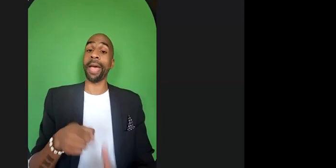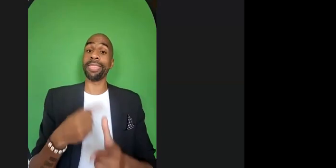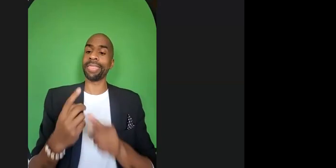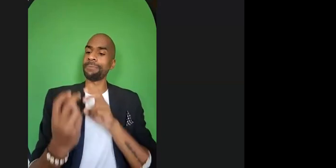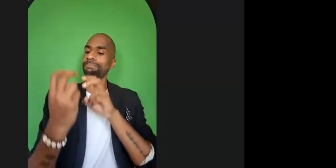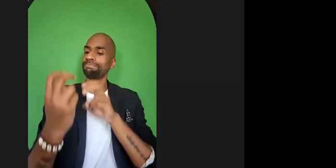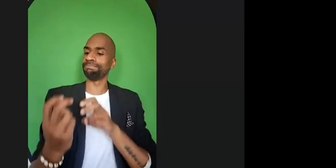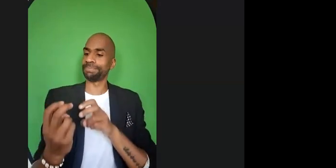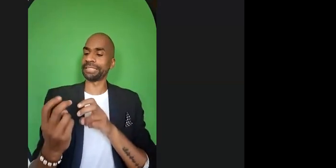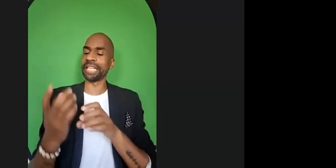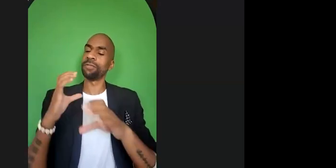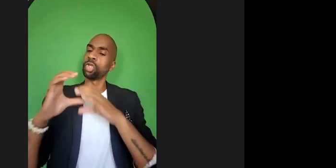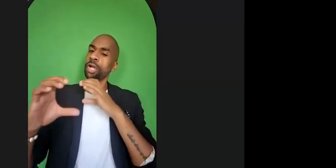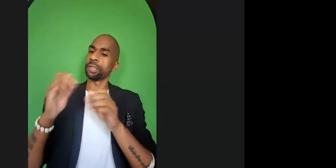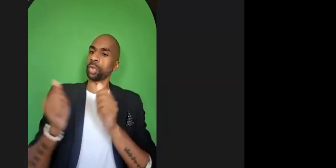priorities and